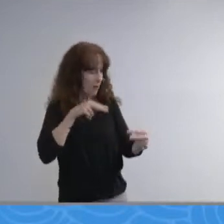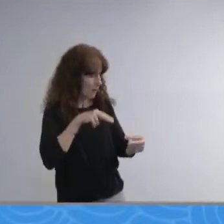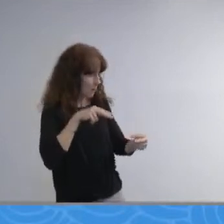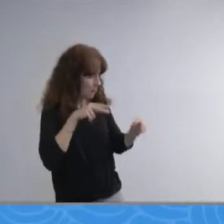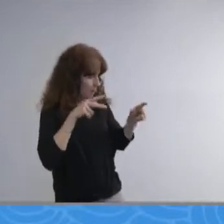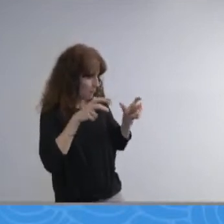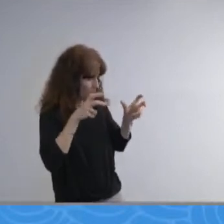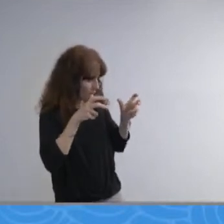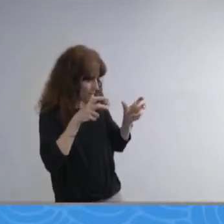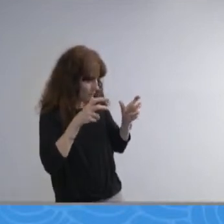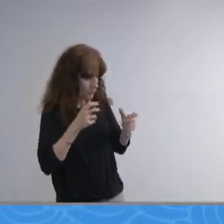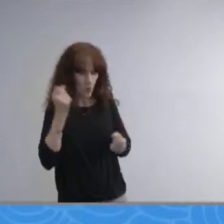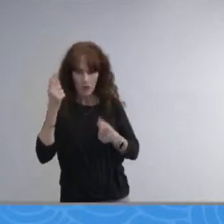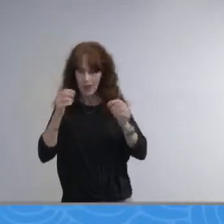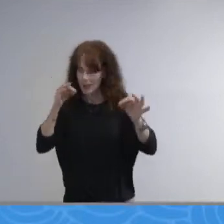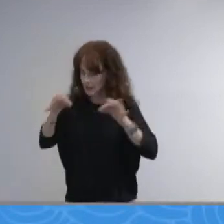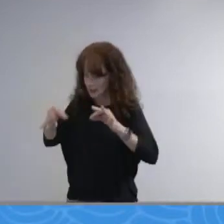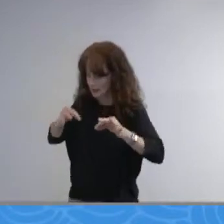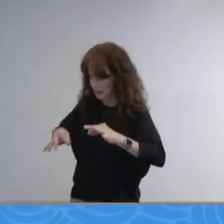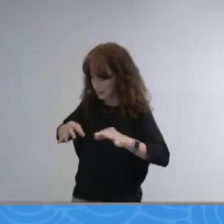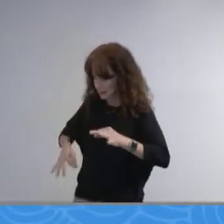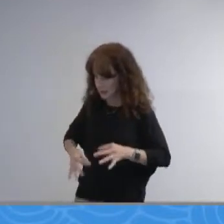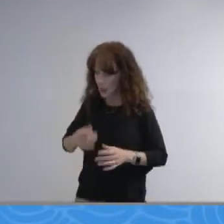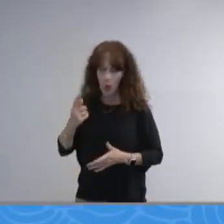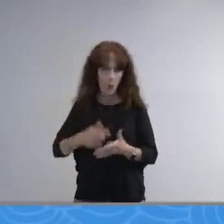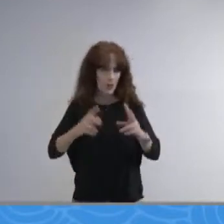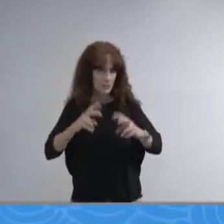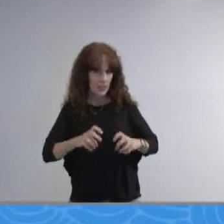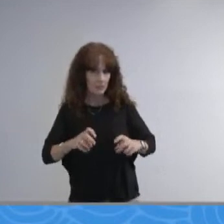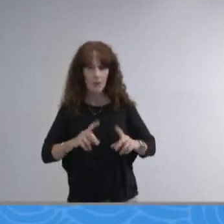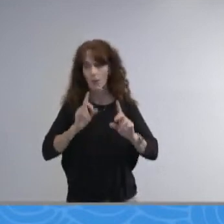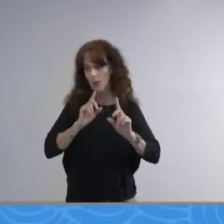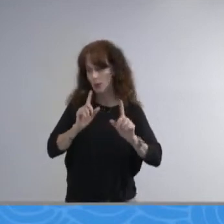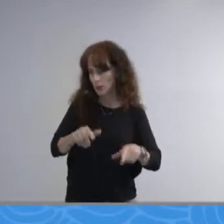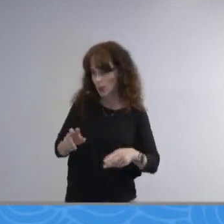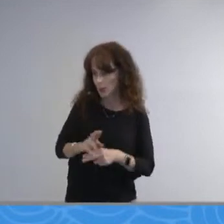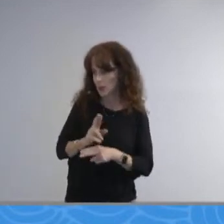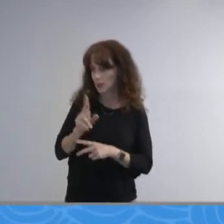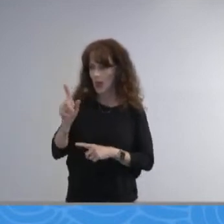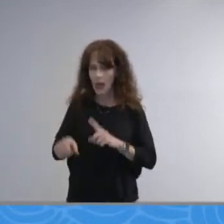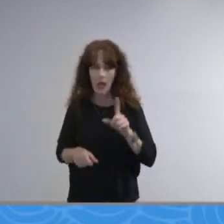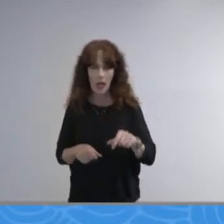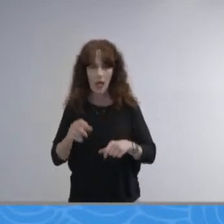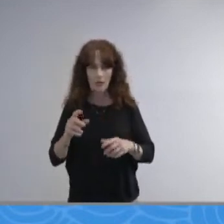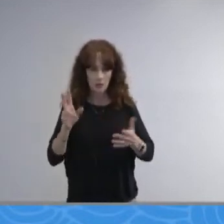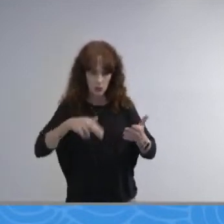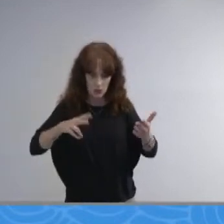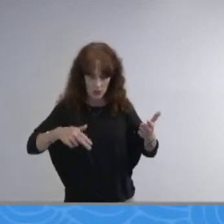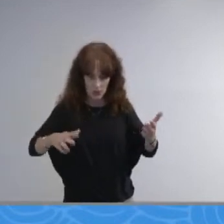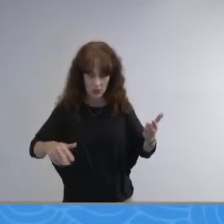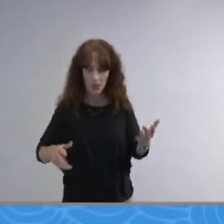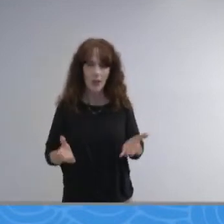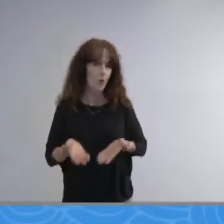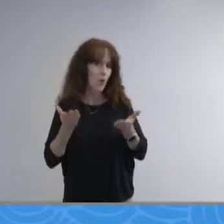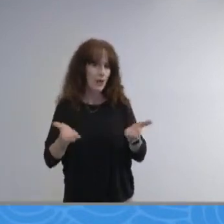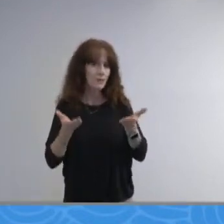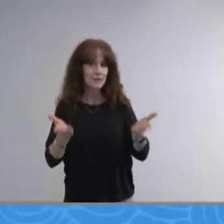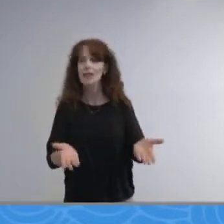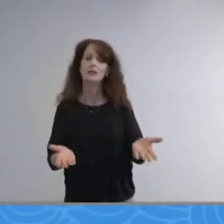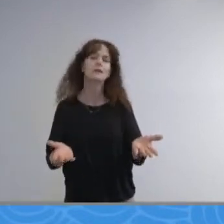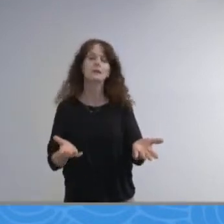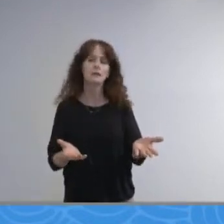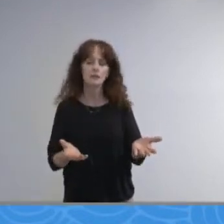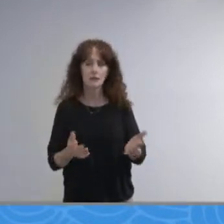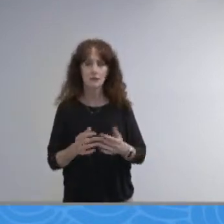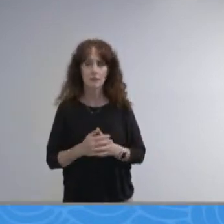and understand what assessments did they use, what were the results that they used, and what are the recommendations that they're